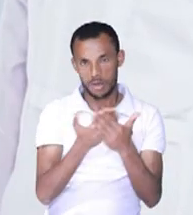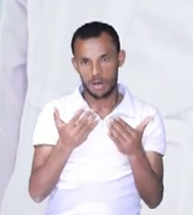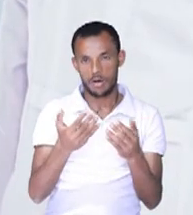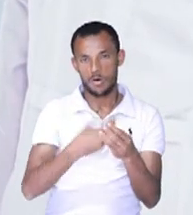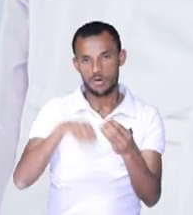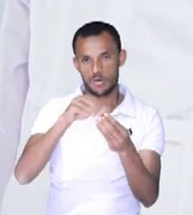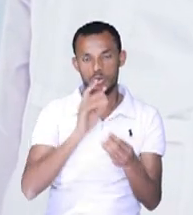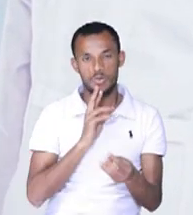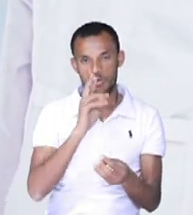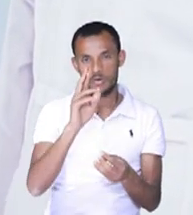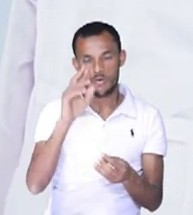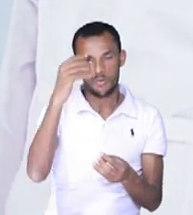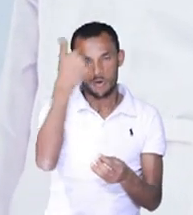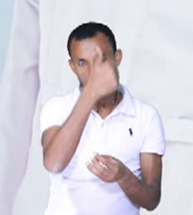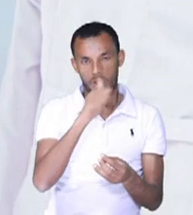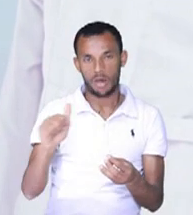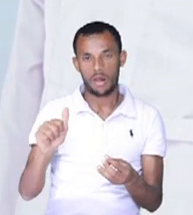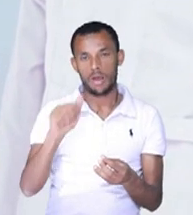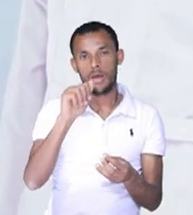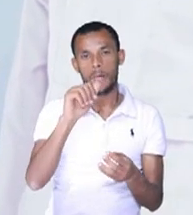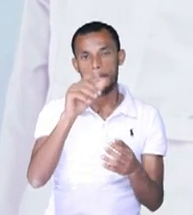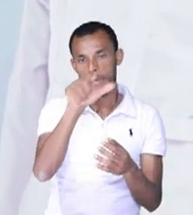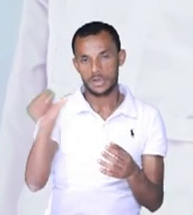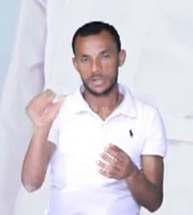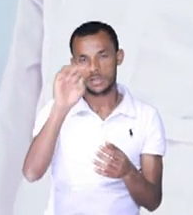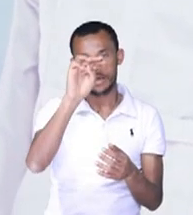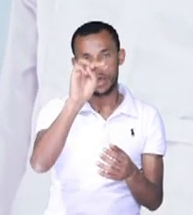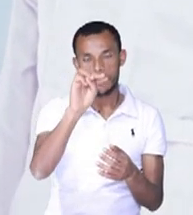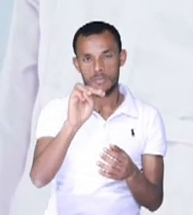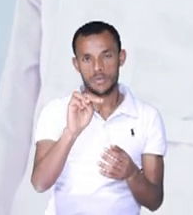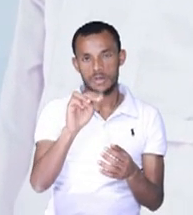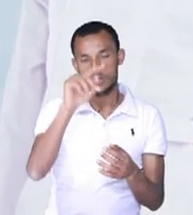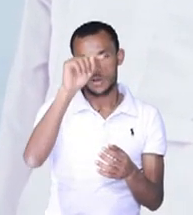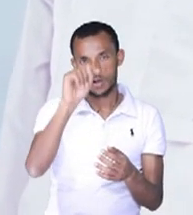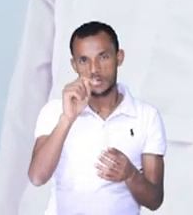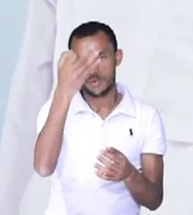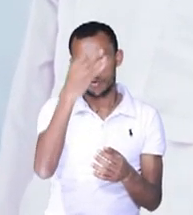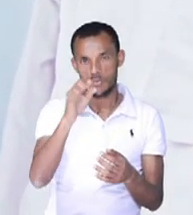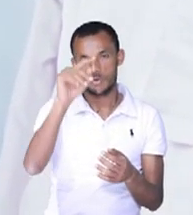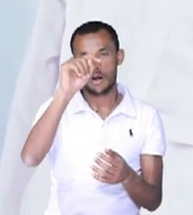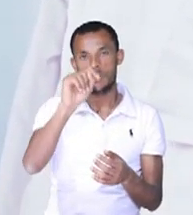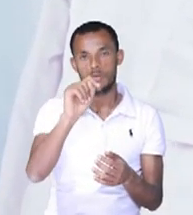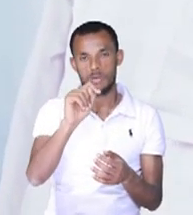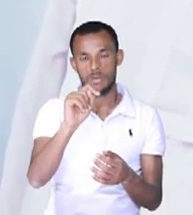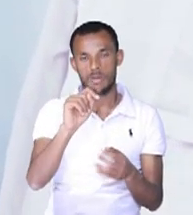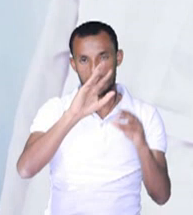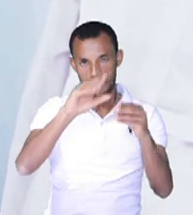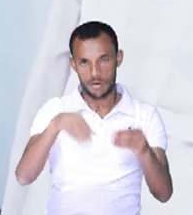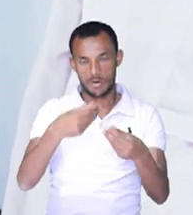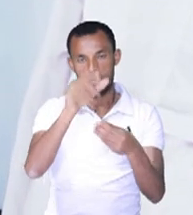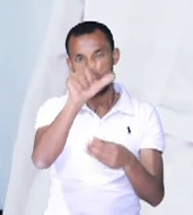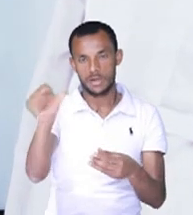true for any matrix M. The transpose of a given matrix will be equal